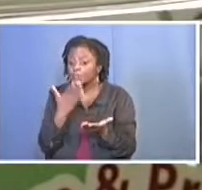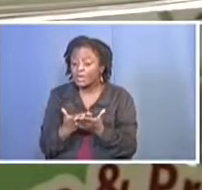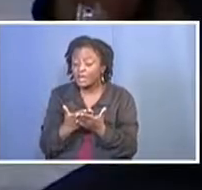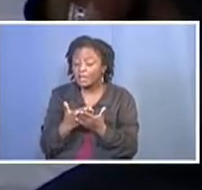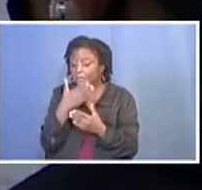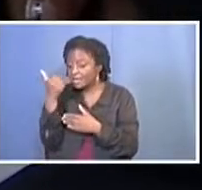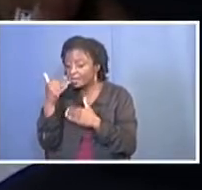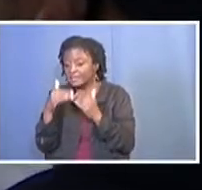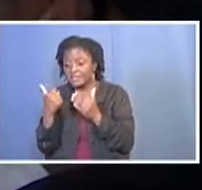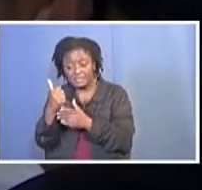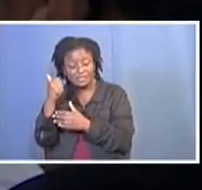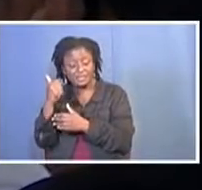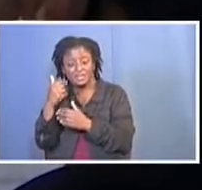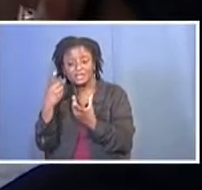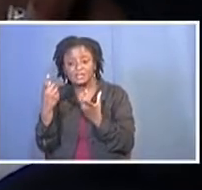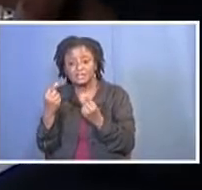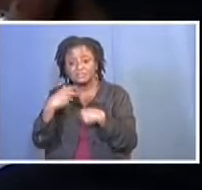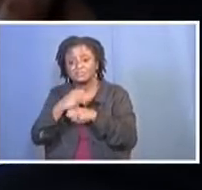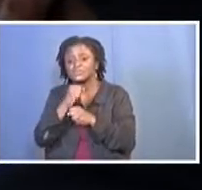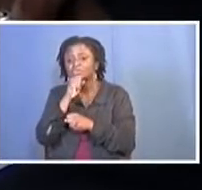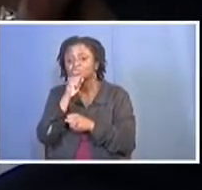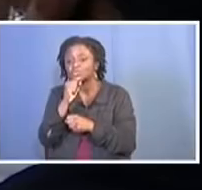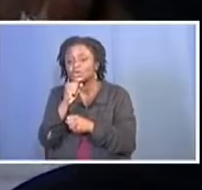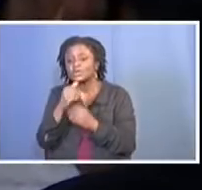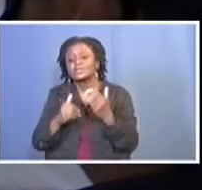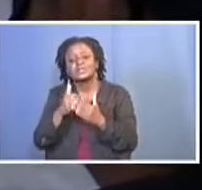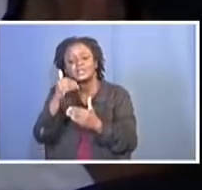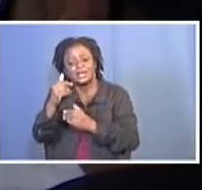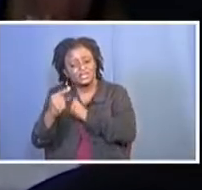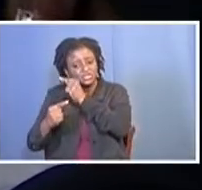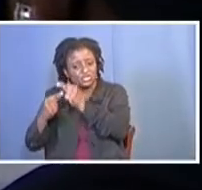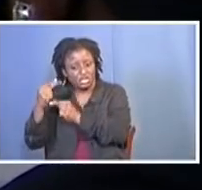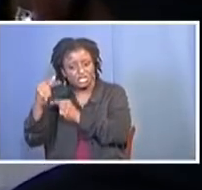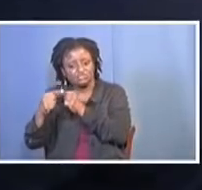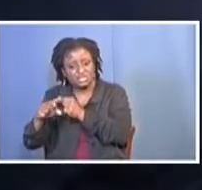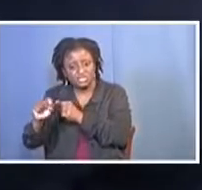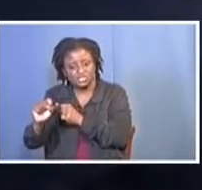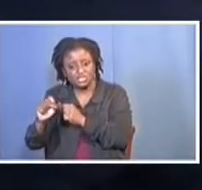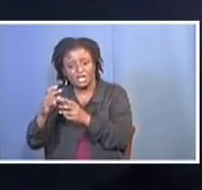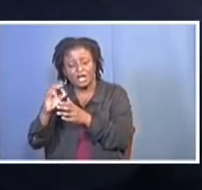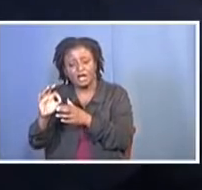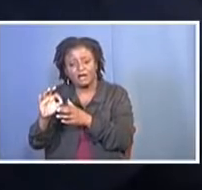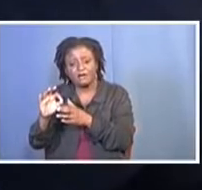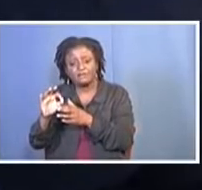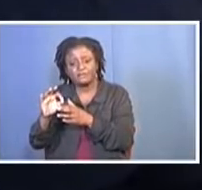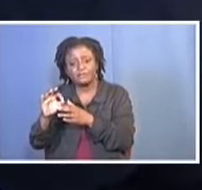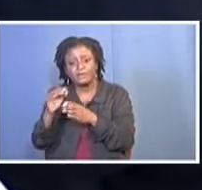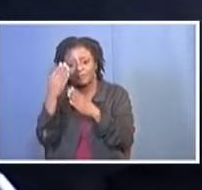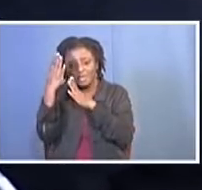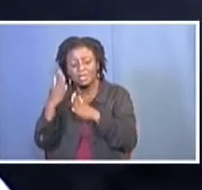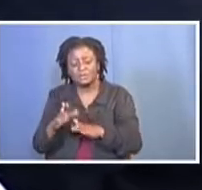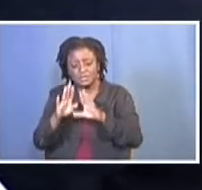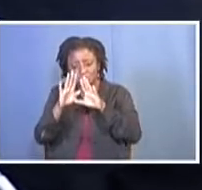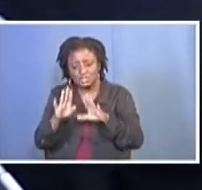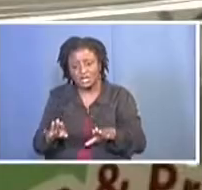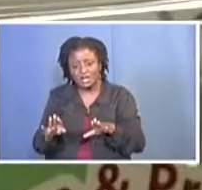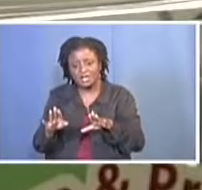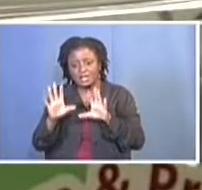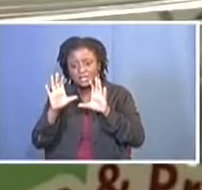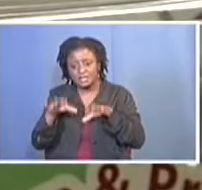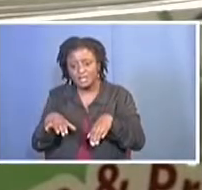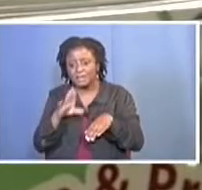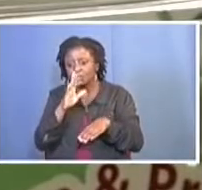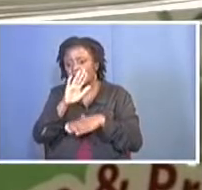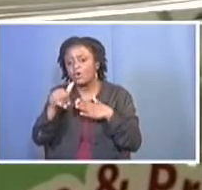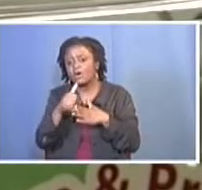they did. We've got to make sure the next generation of Bahamian child, that they are able to be all